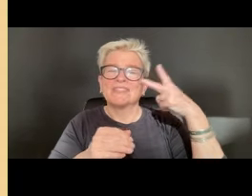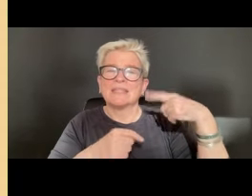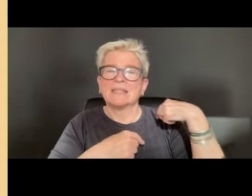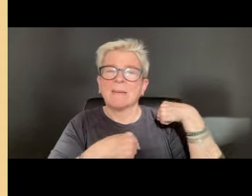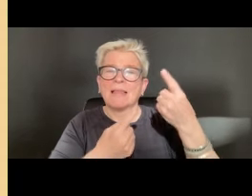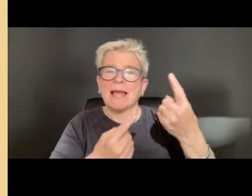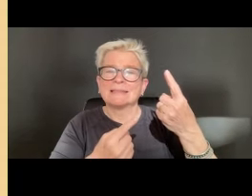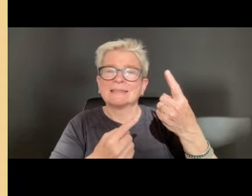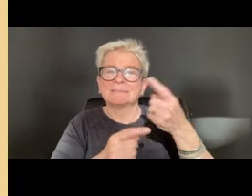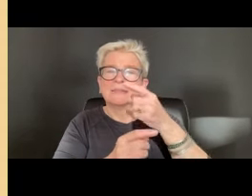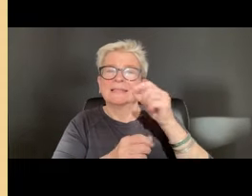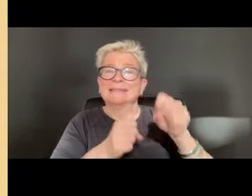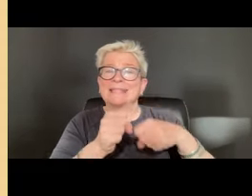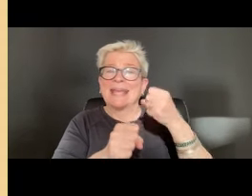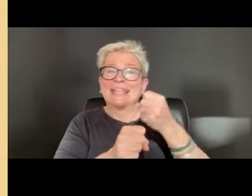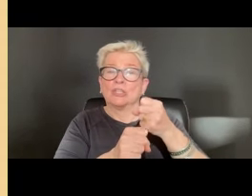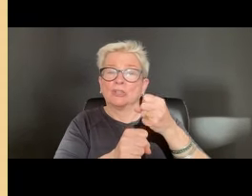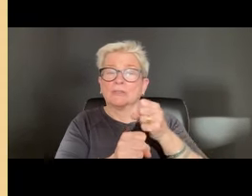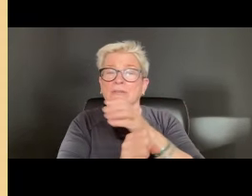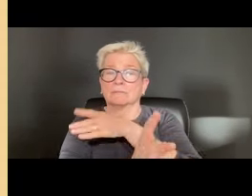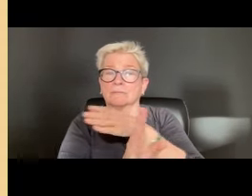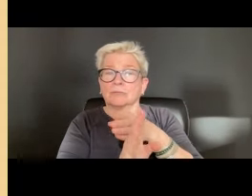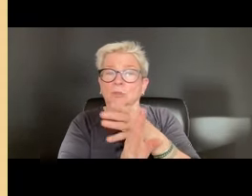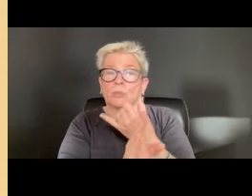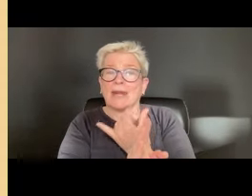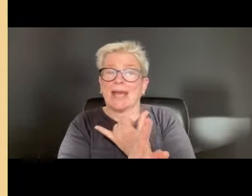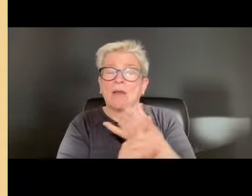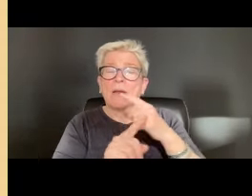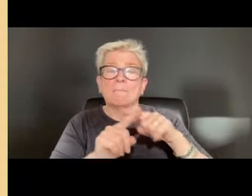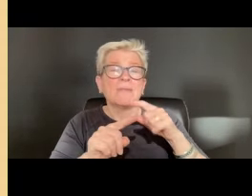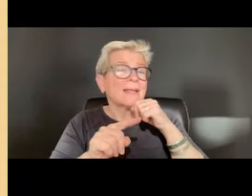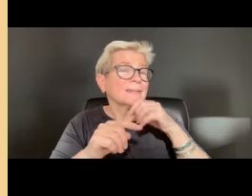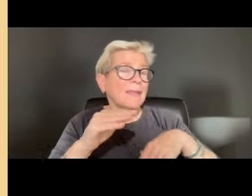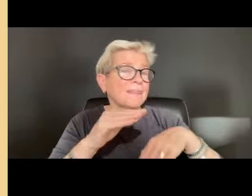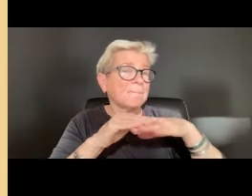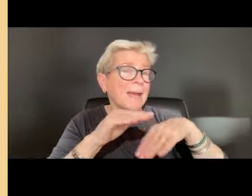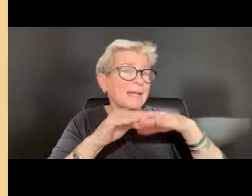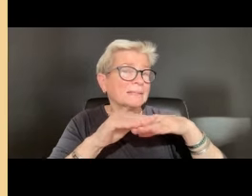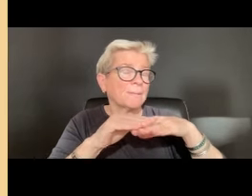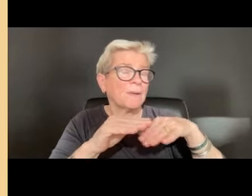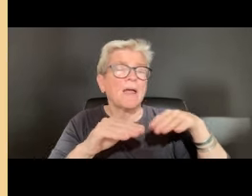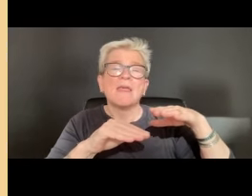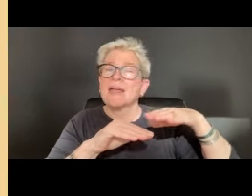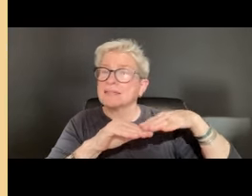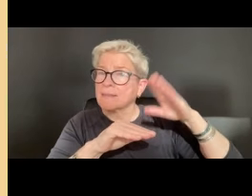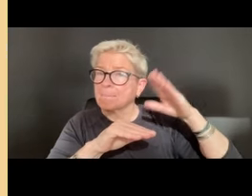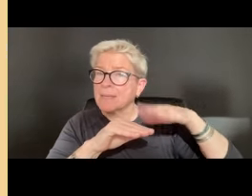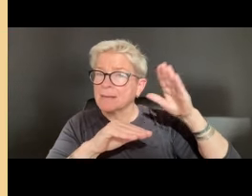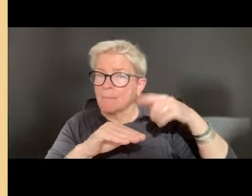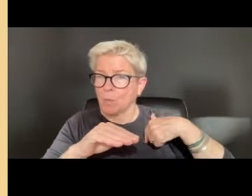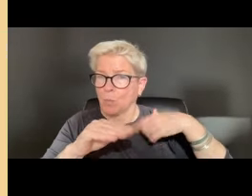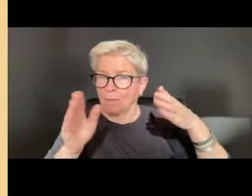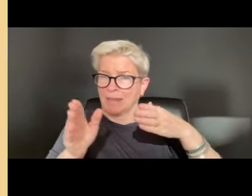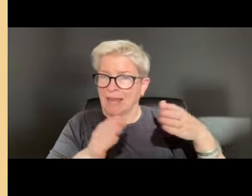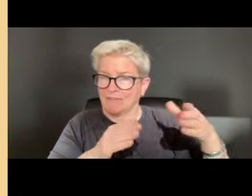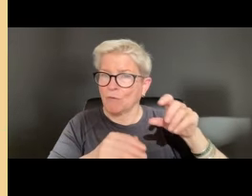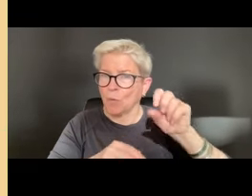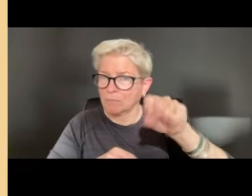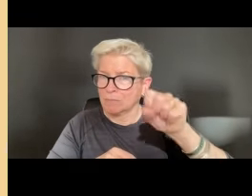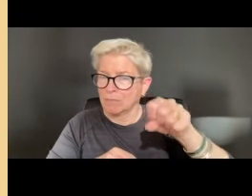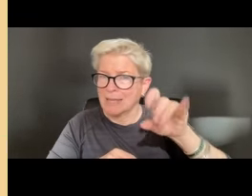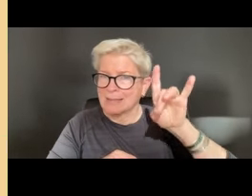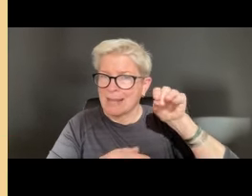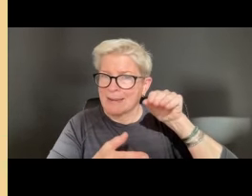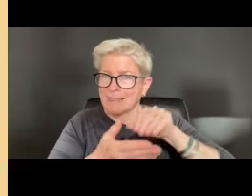years. However, that is not a maximum. That is the minimum that we're planning for. And part of the goal of this is to